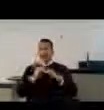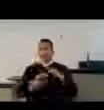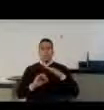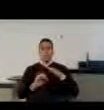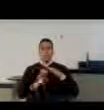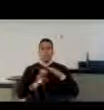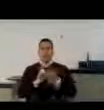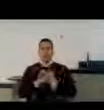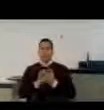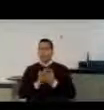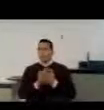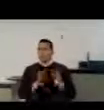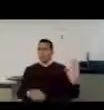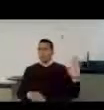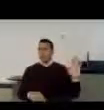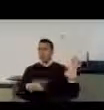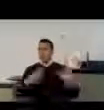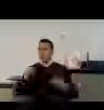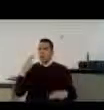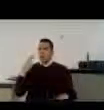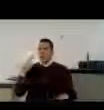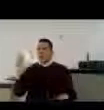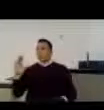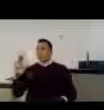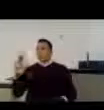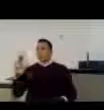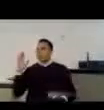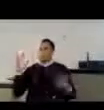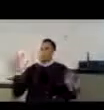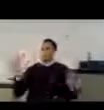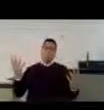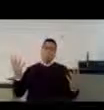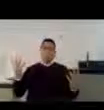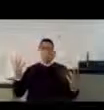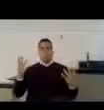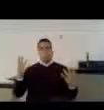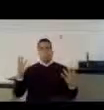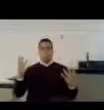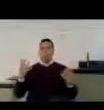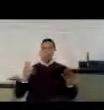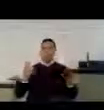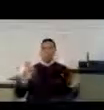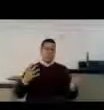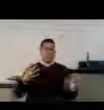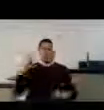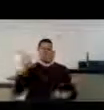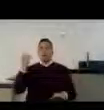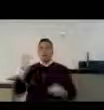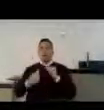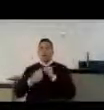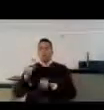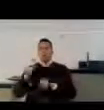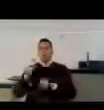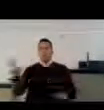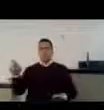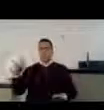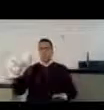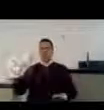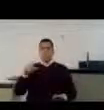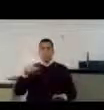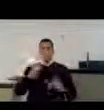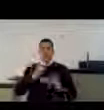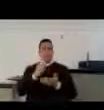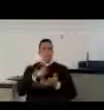again. Okay, and high school. Okay, so just so we have a sense for who's